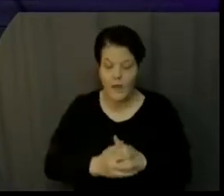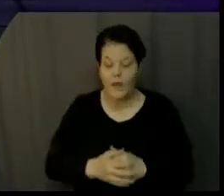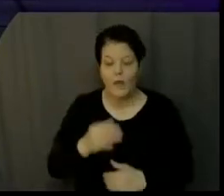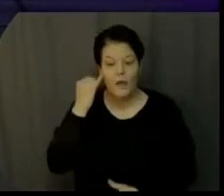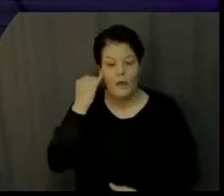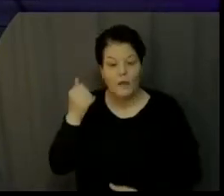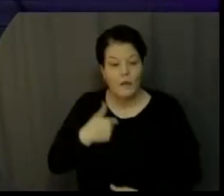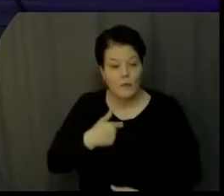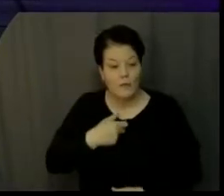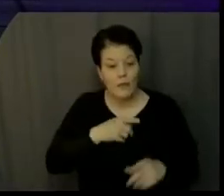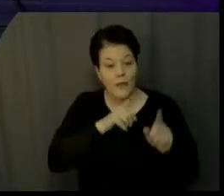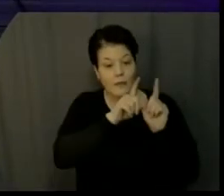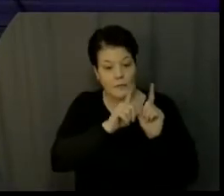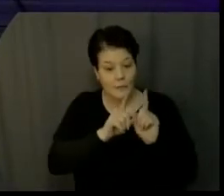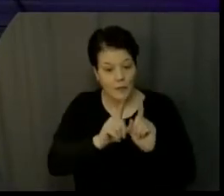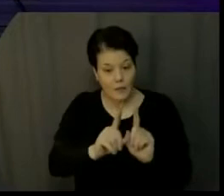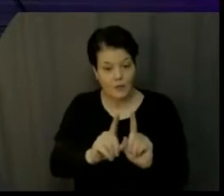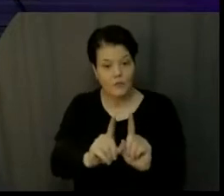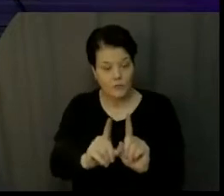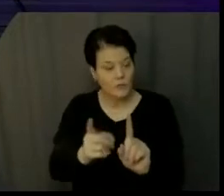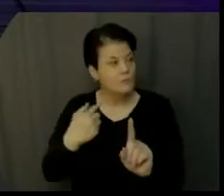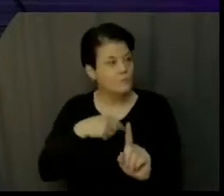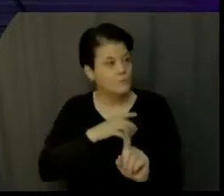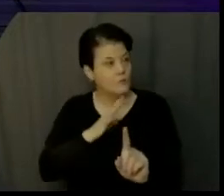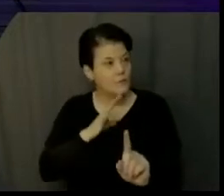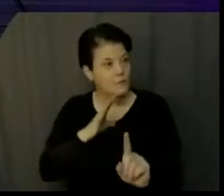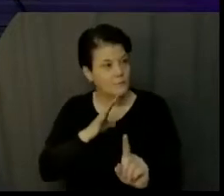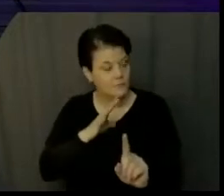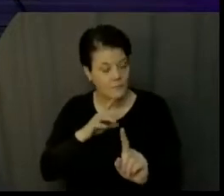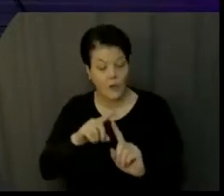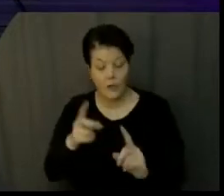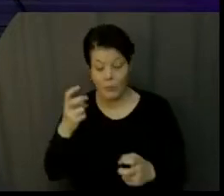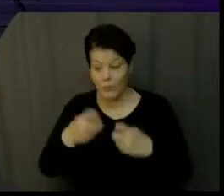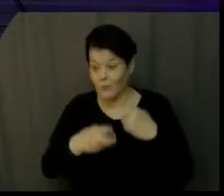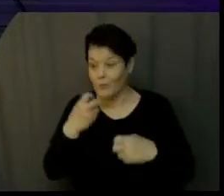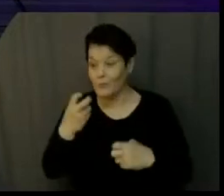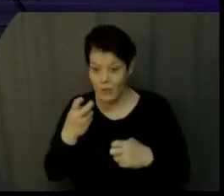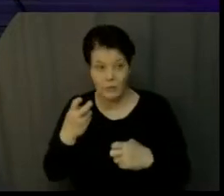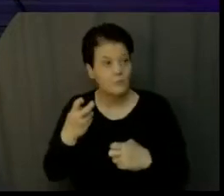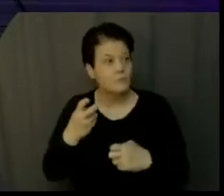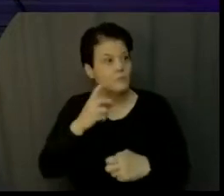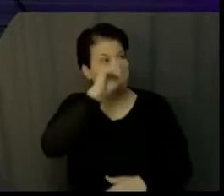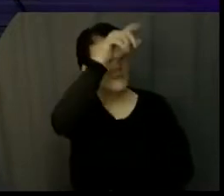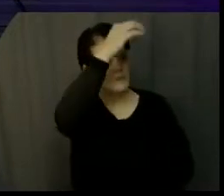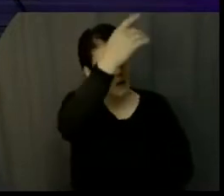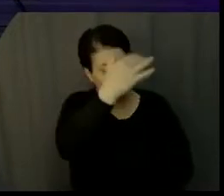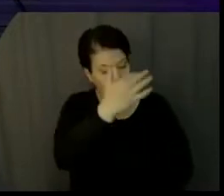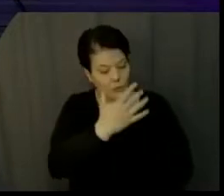of this journey of grace. So the problem is that grace was a free gift.